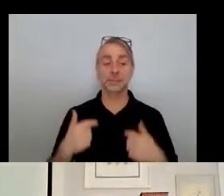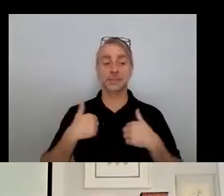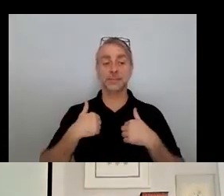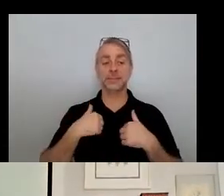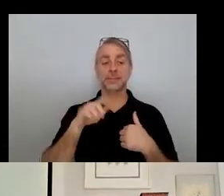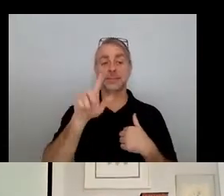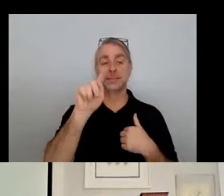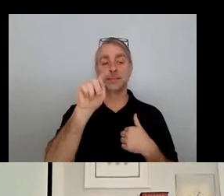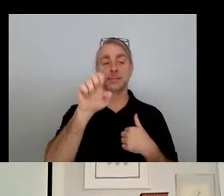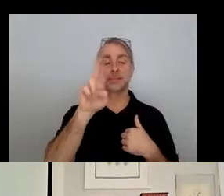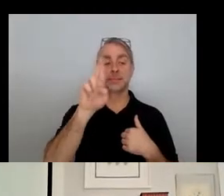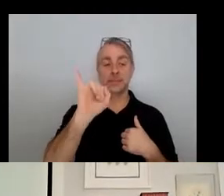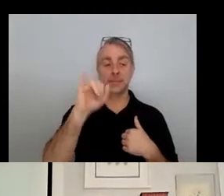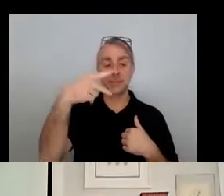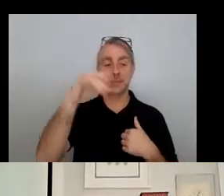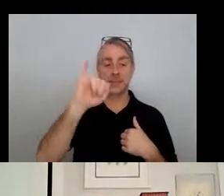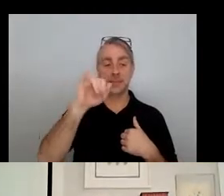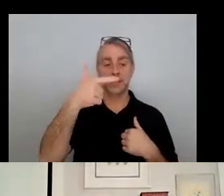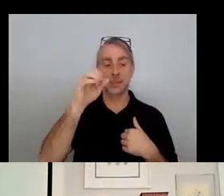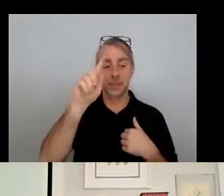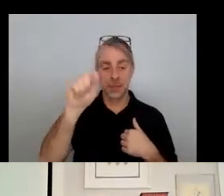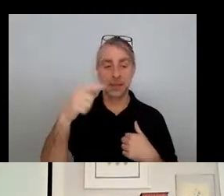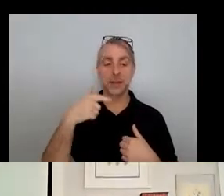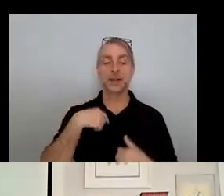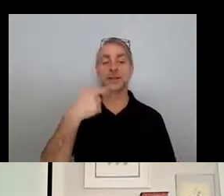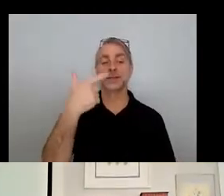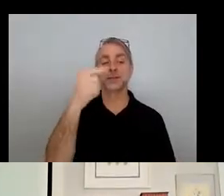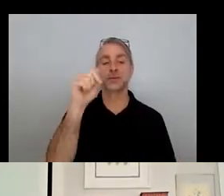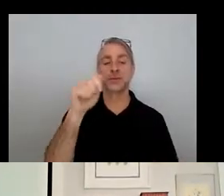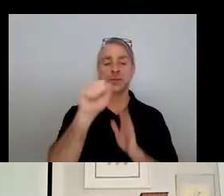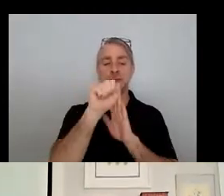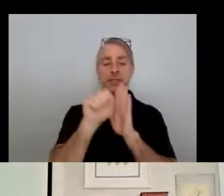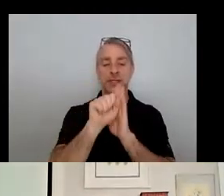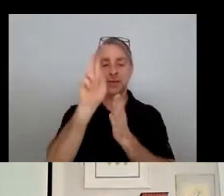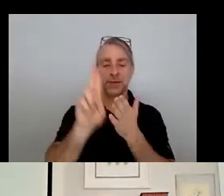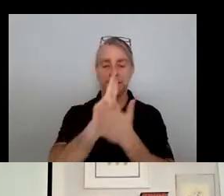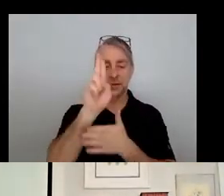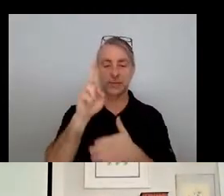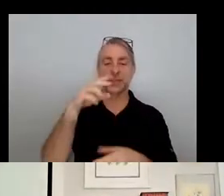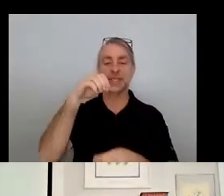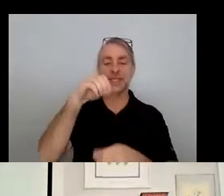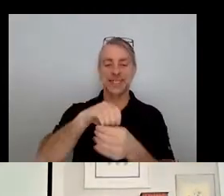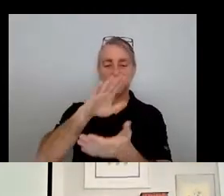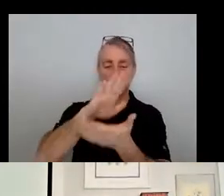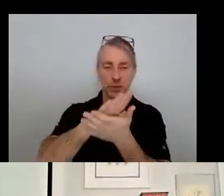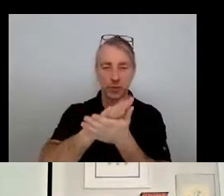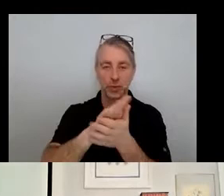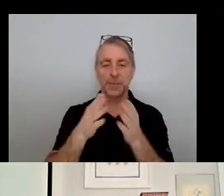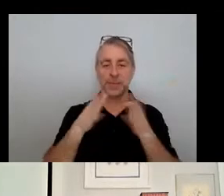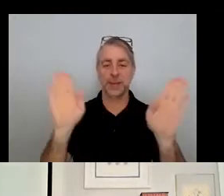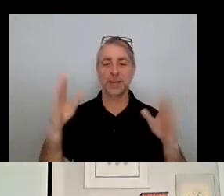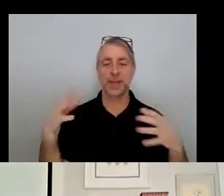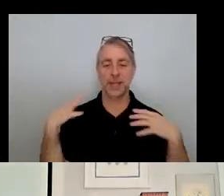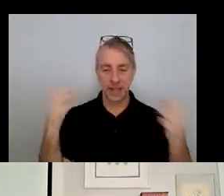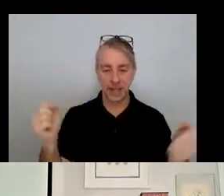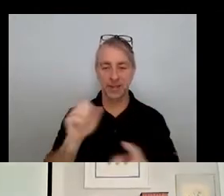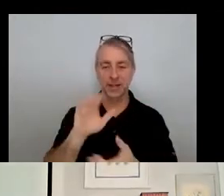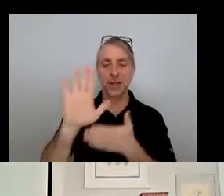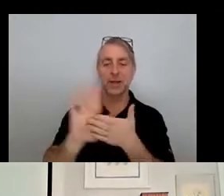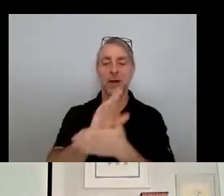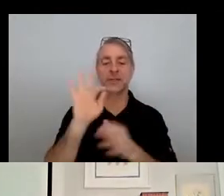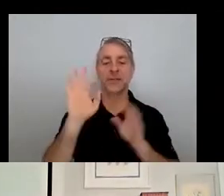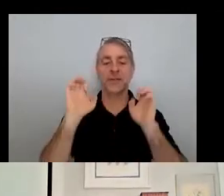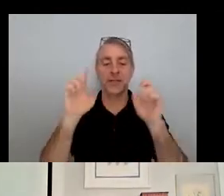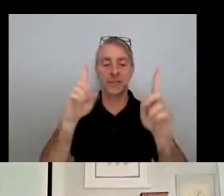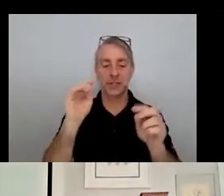at Georgia State University in the School of Public Health and the College of Education and Human Development. I'm joined by